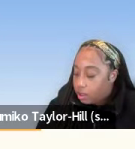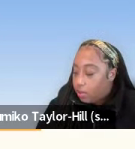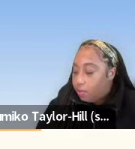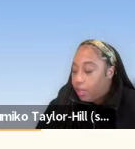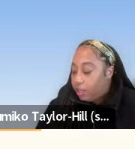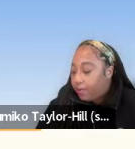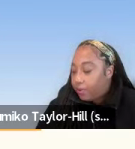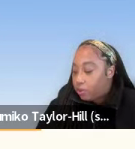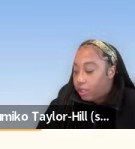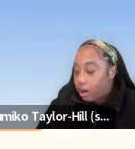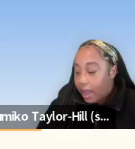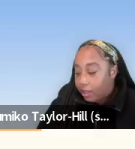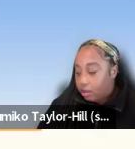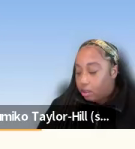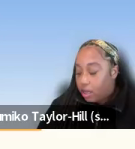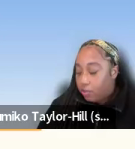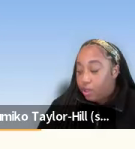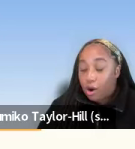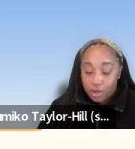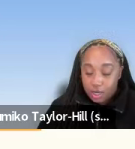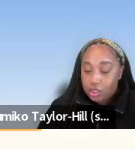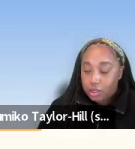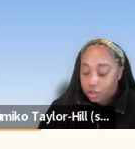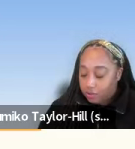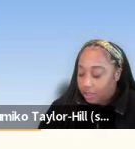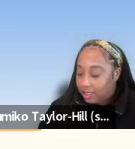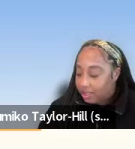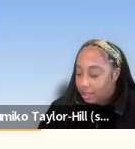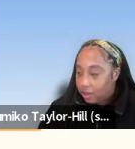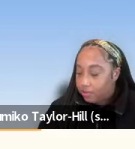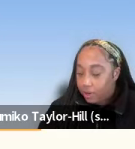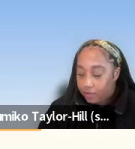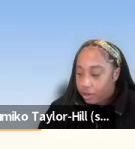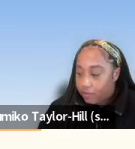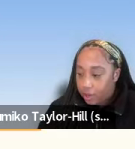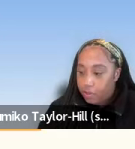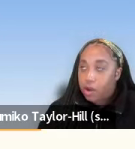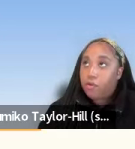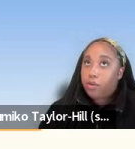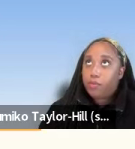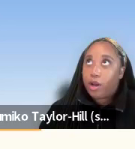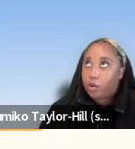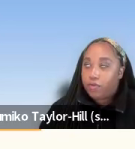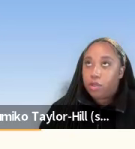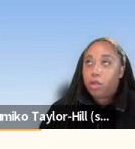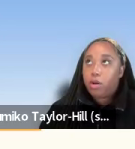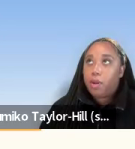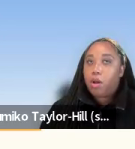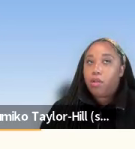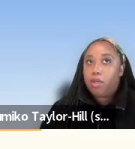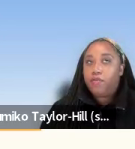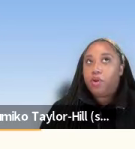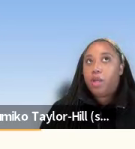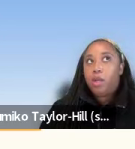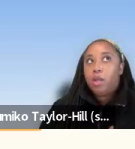health, meeting folks where they're at with harm reduction services. It's very, very, very powerful, and very grateful to learn